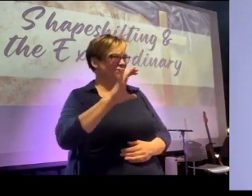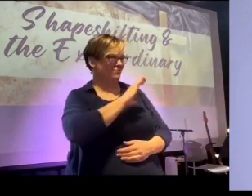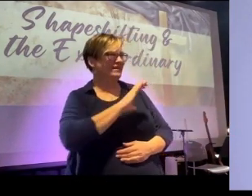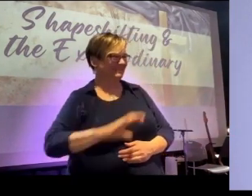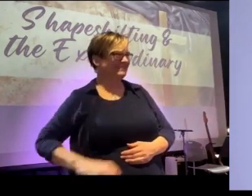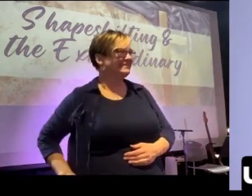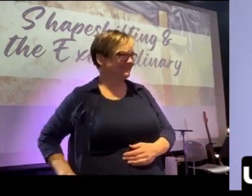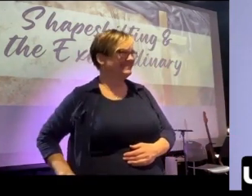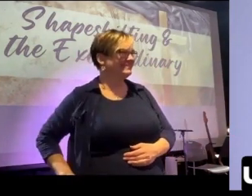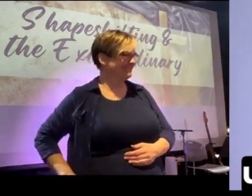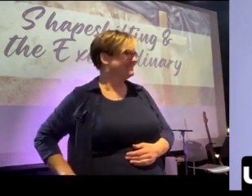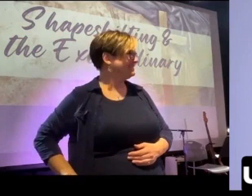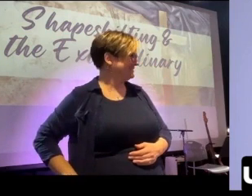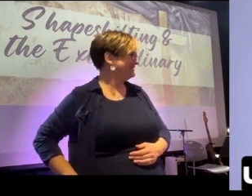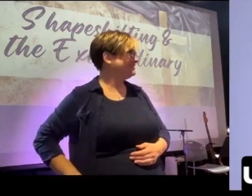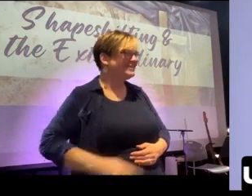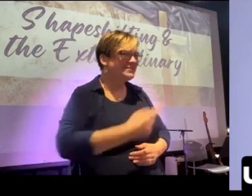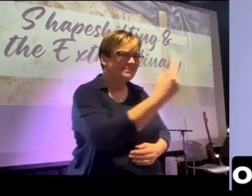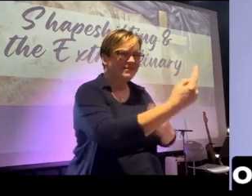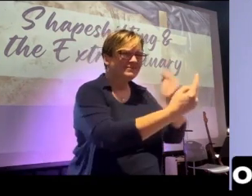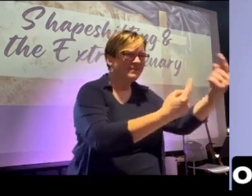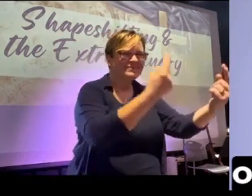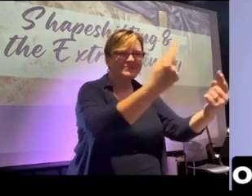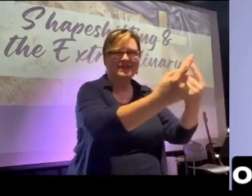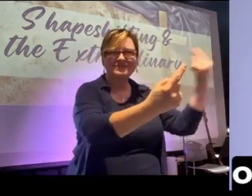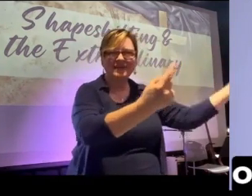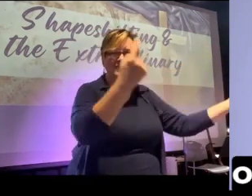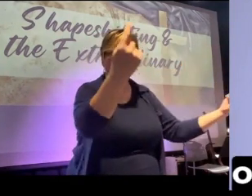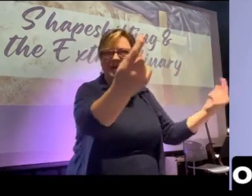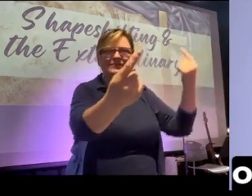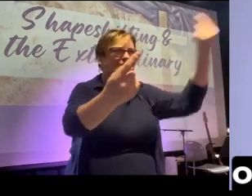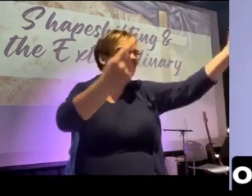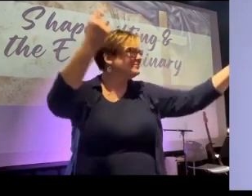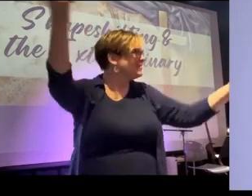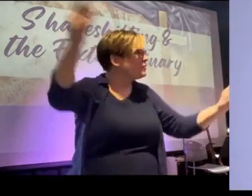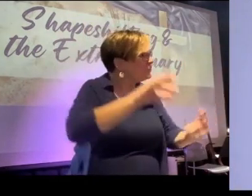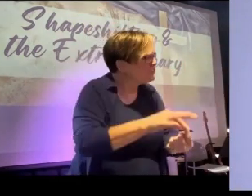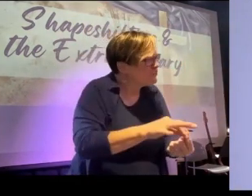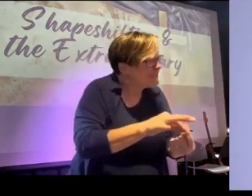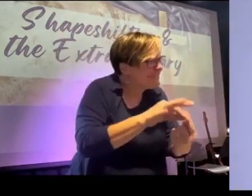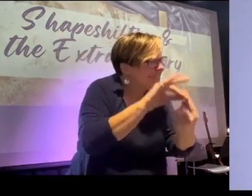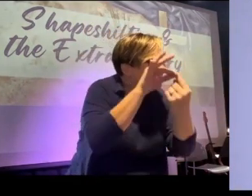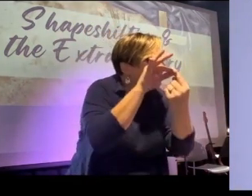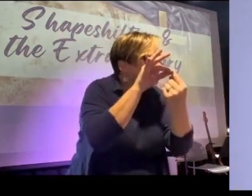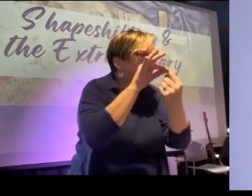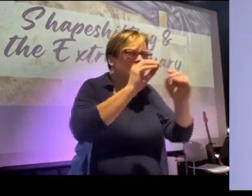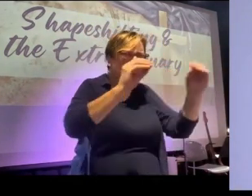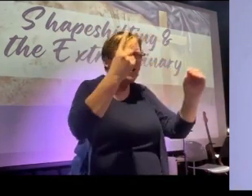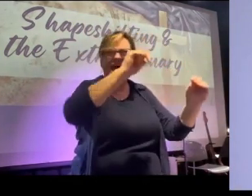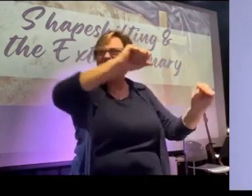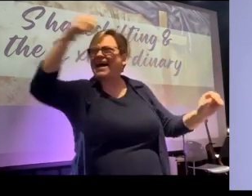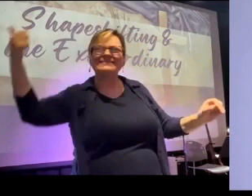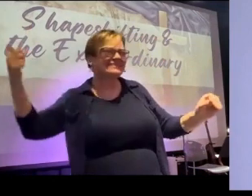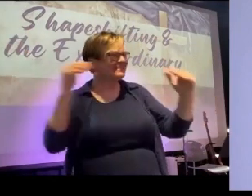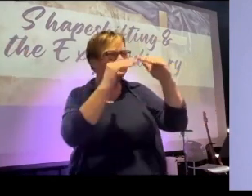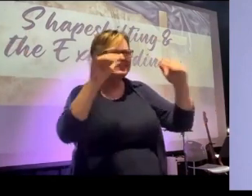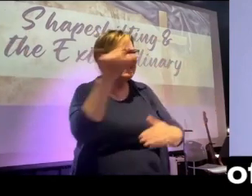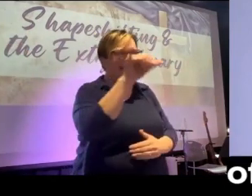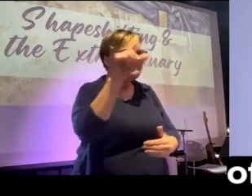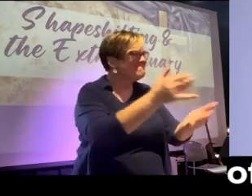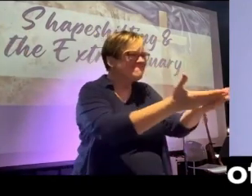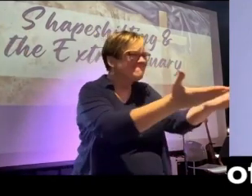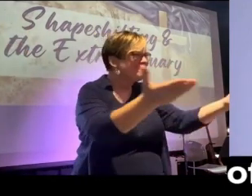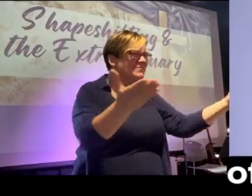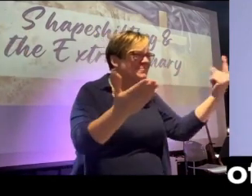a unique, unrepeatable expression of the one holy presence. What is true for Jesus